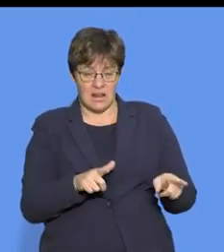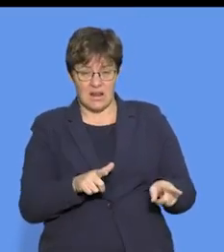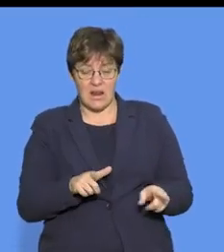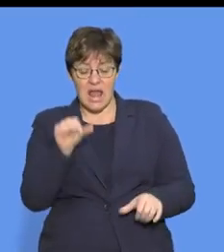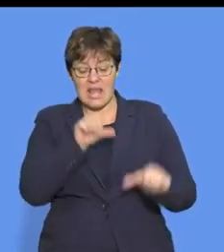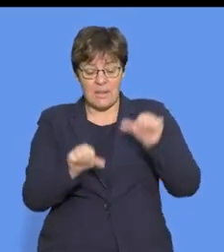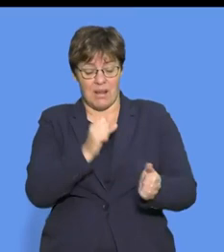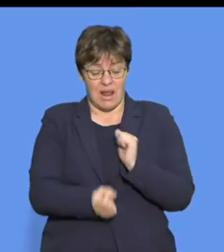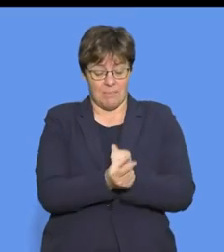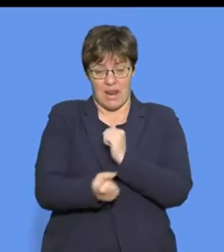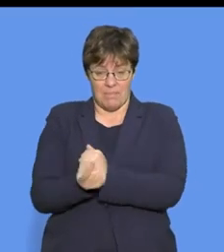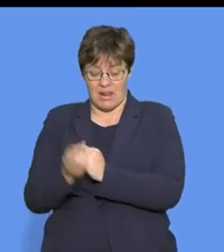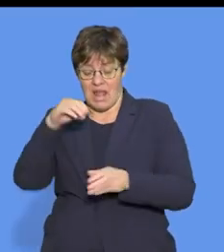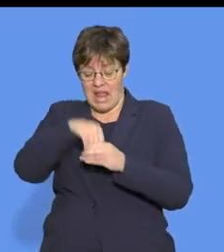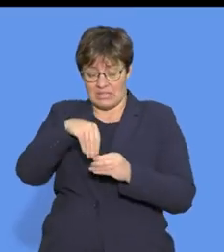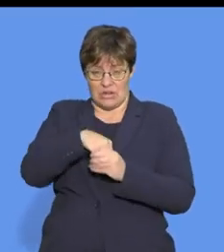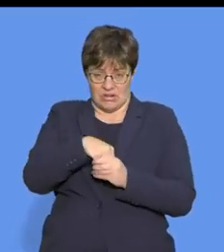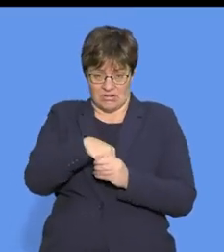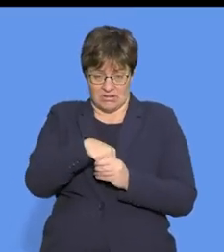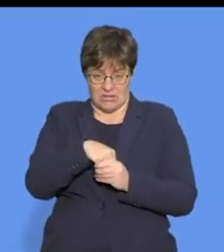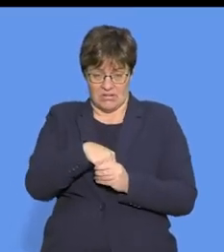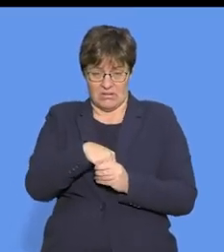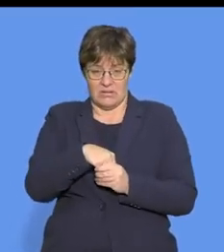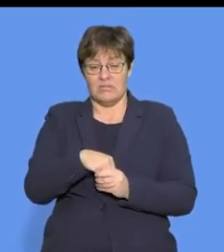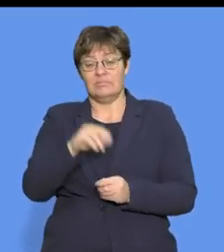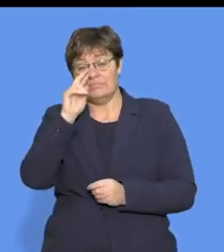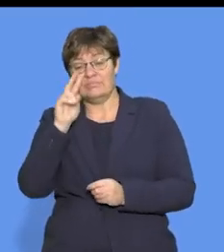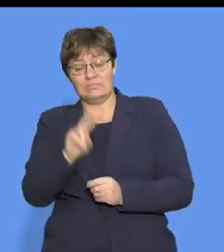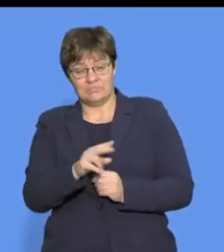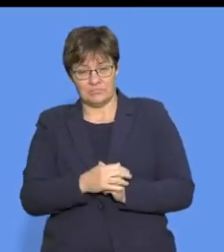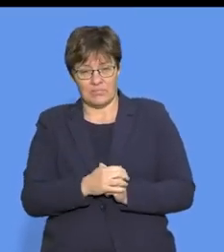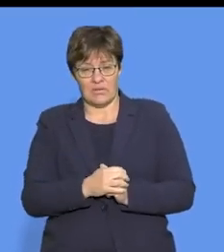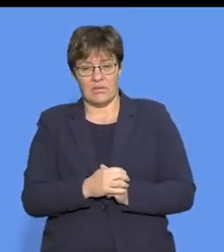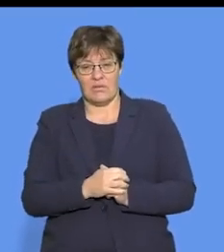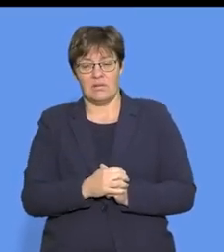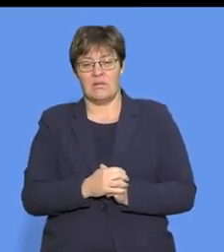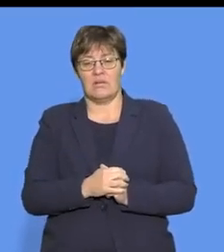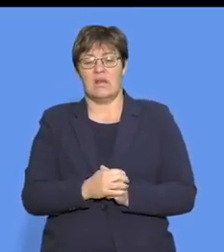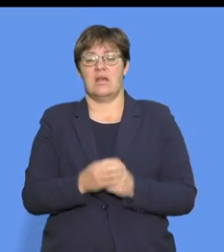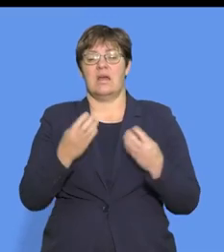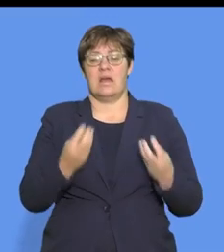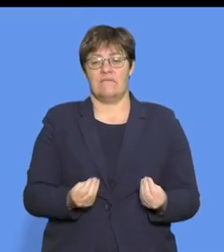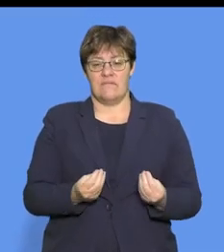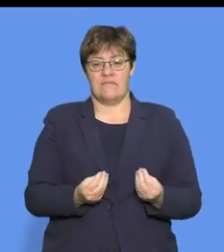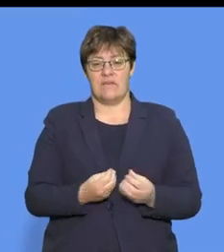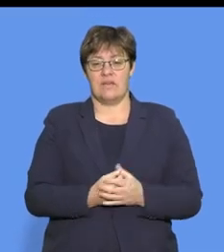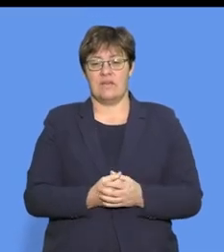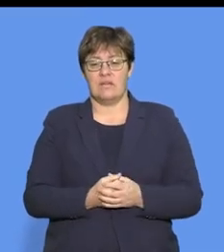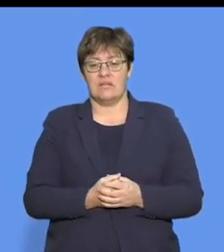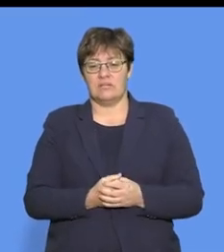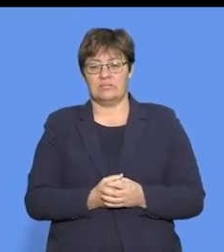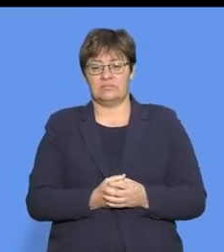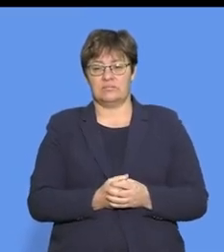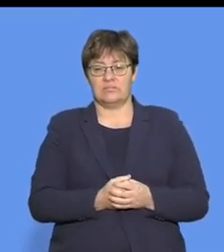are chemical reactions happening is the internal circuit. And notice in this case, we've got a metal